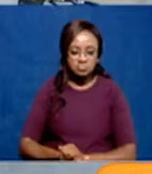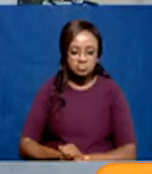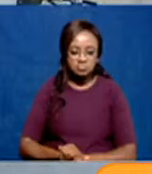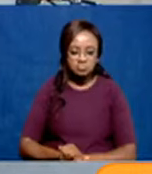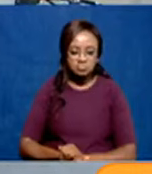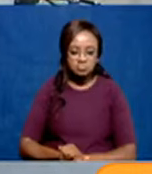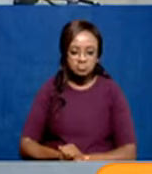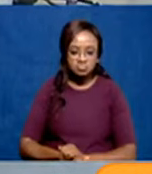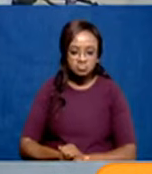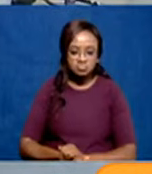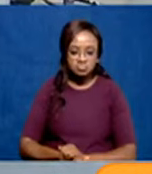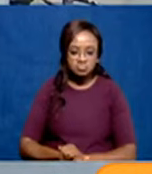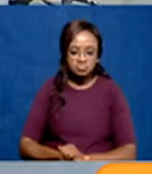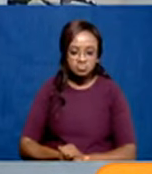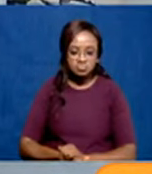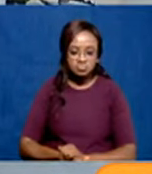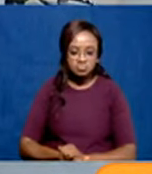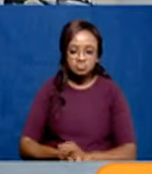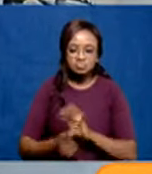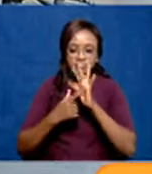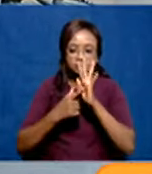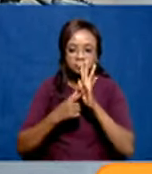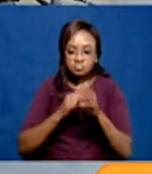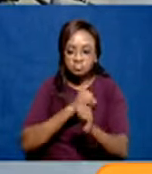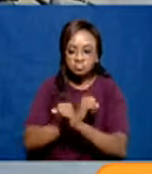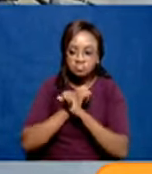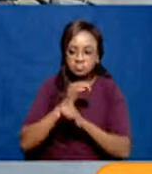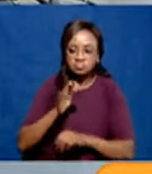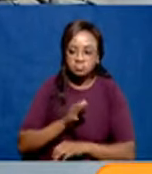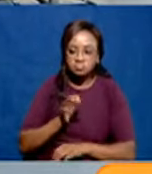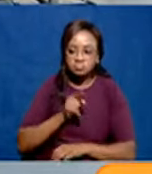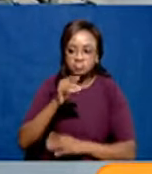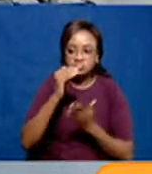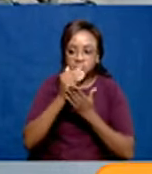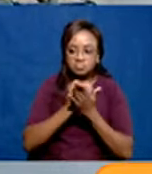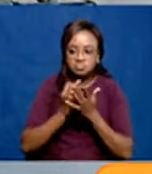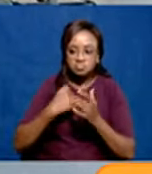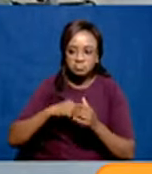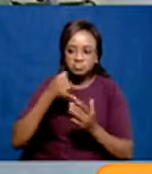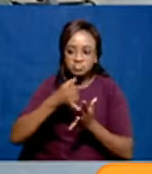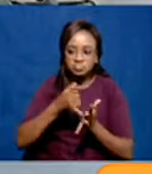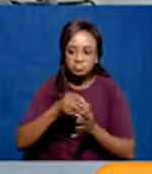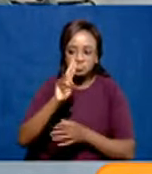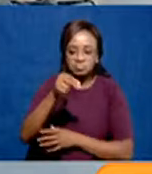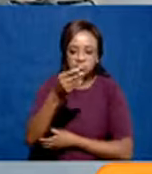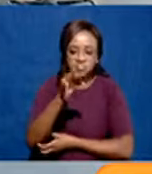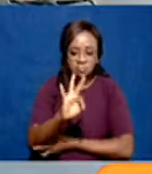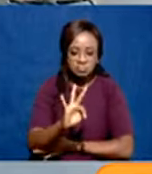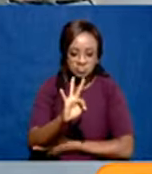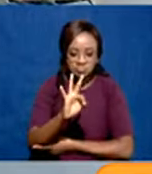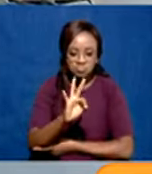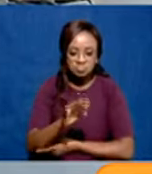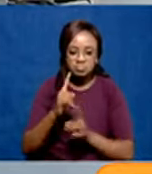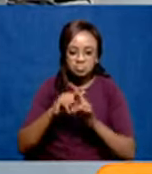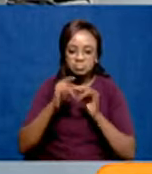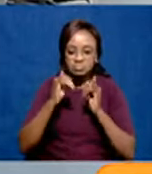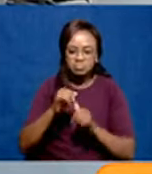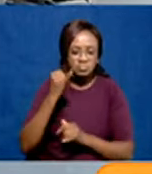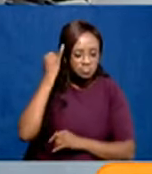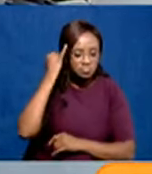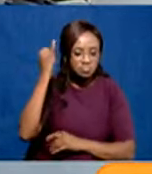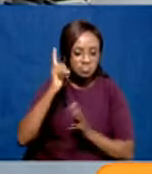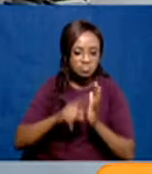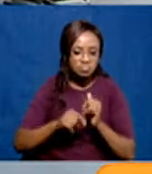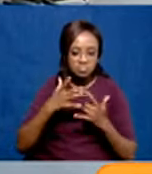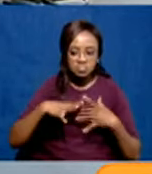Linda Mama was just one of the programs that we had within the NHIF architecture in terms of the schemes that they were managing. The new thinking was, if our